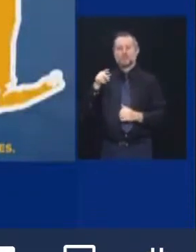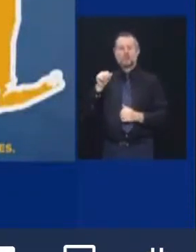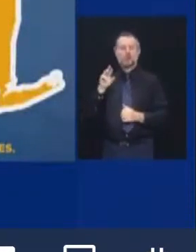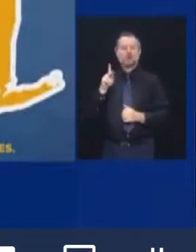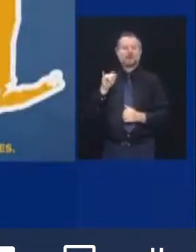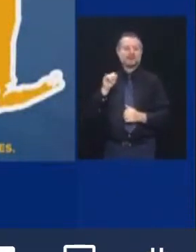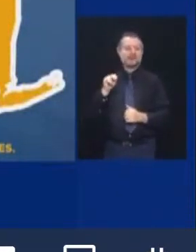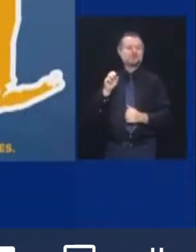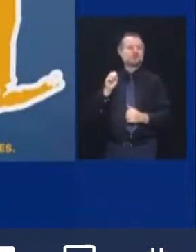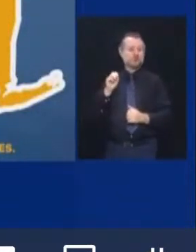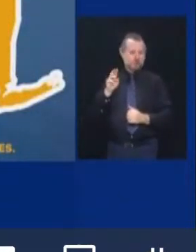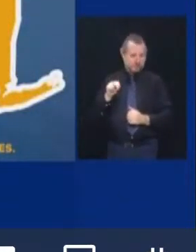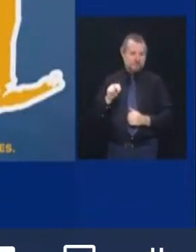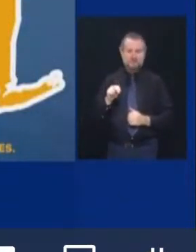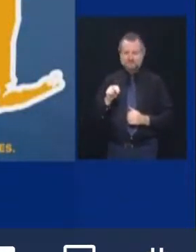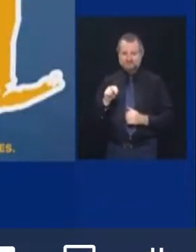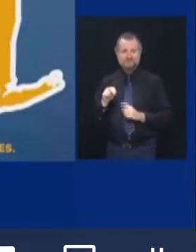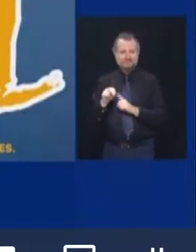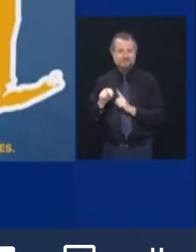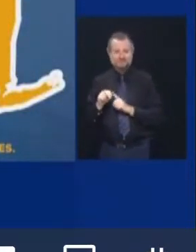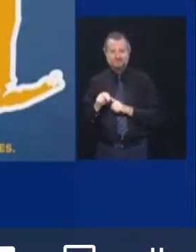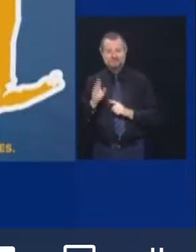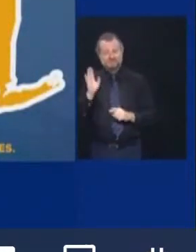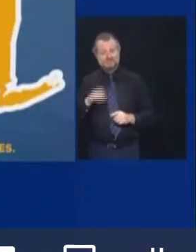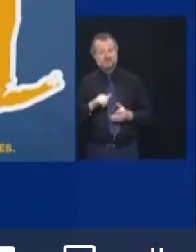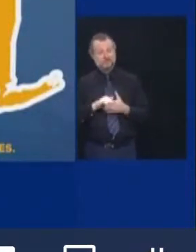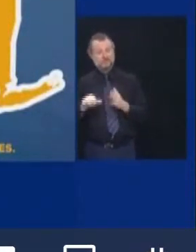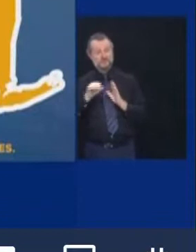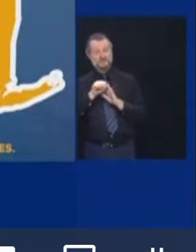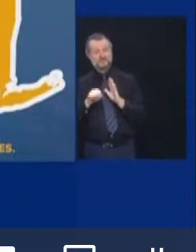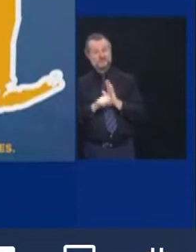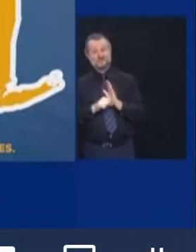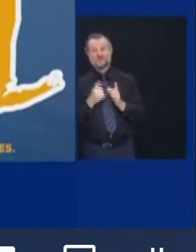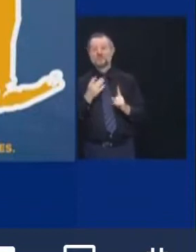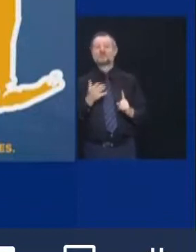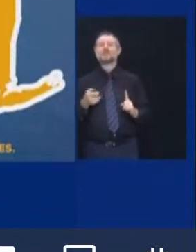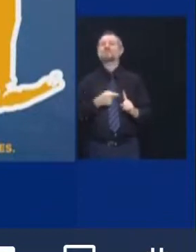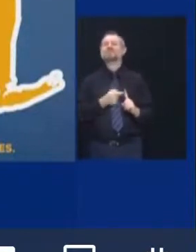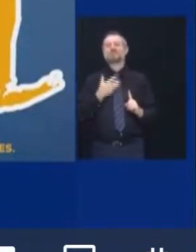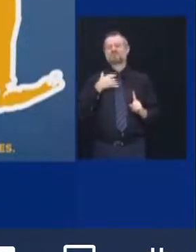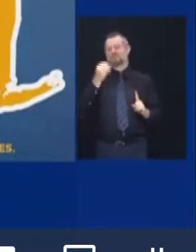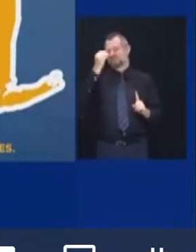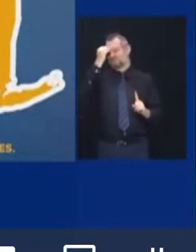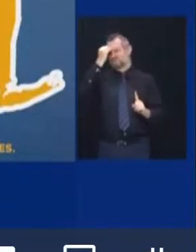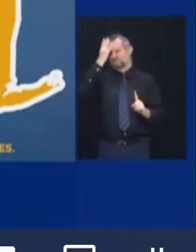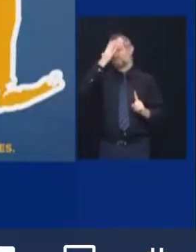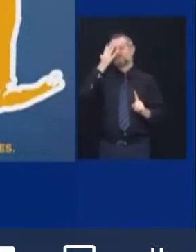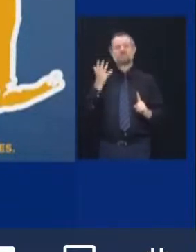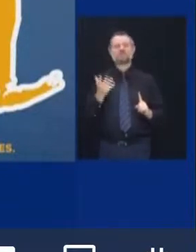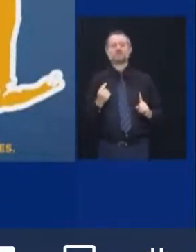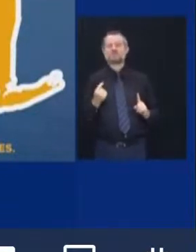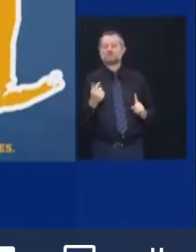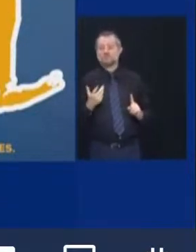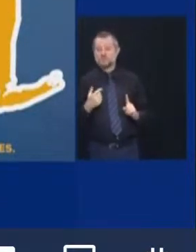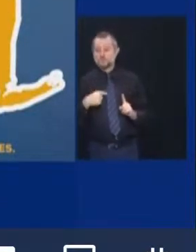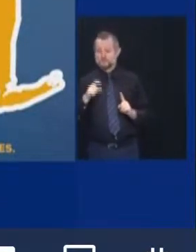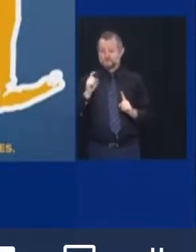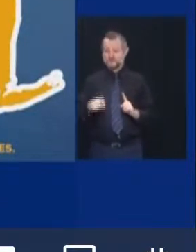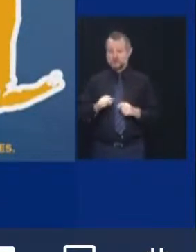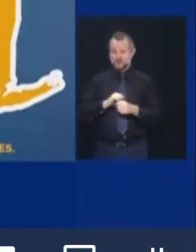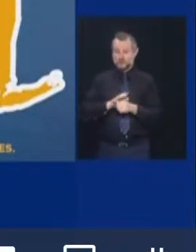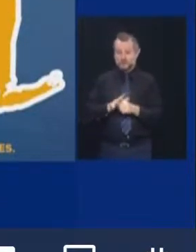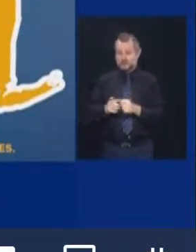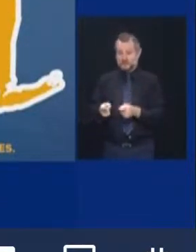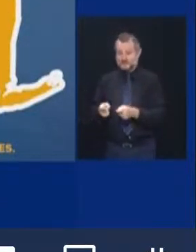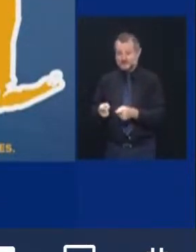New York, one of the lessons we learned, look ahead and stay ahead, right?